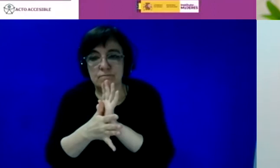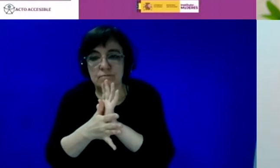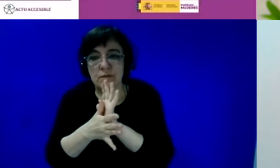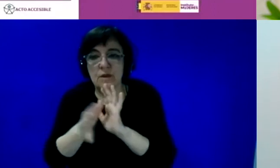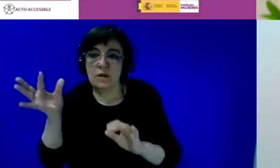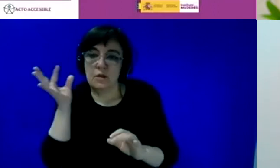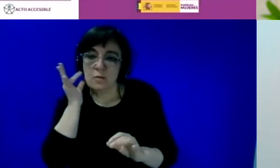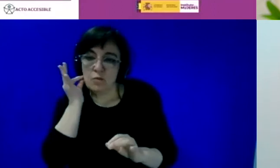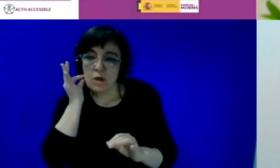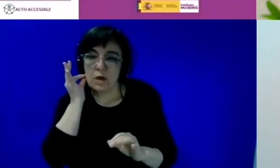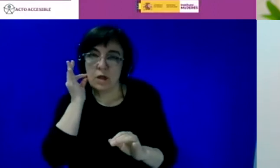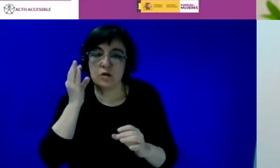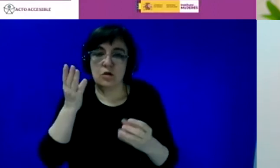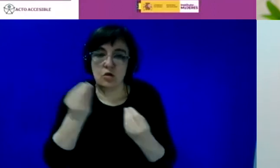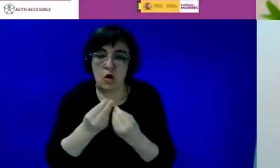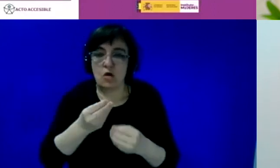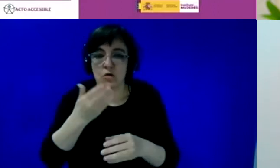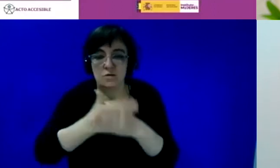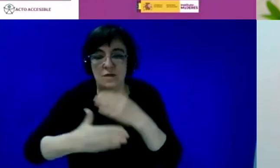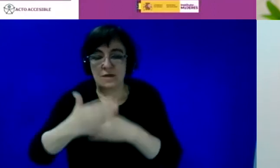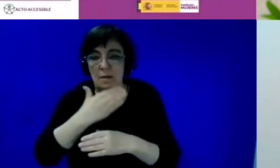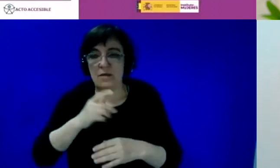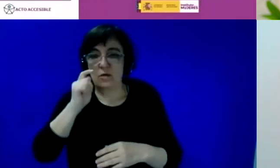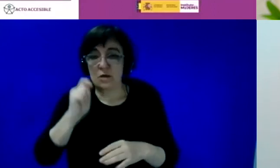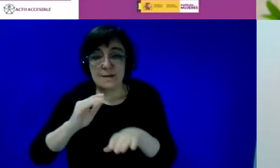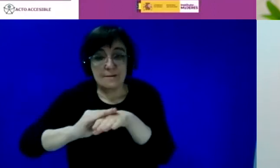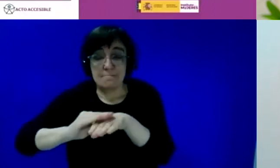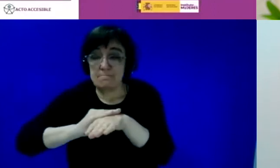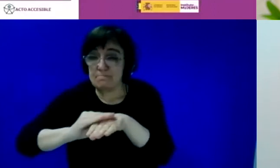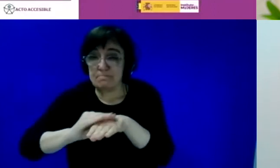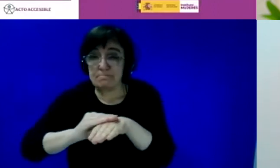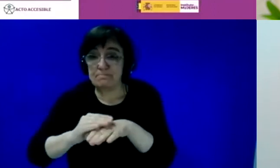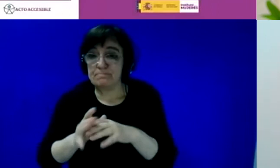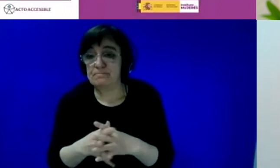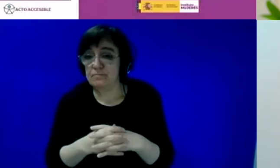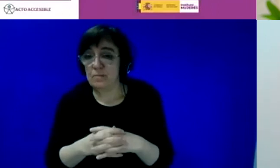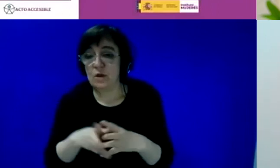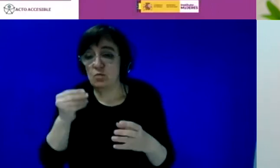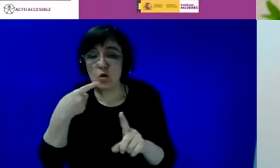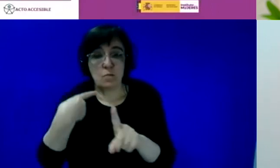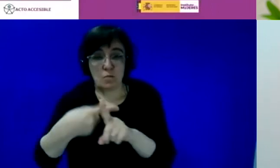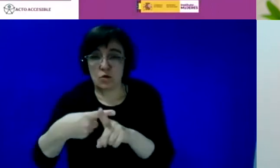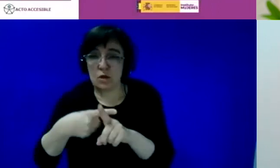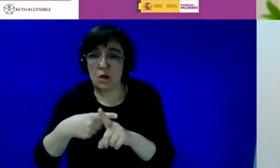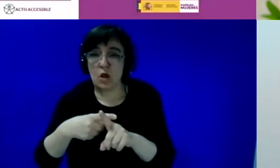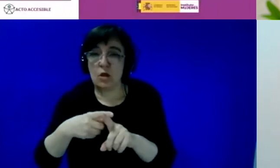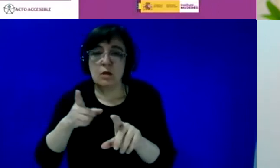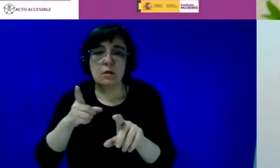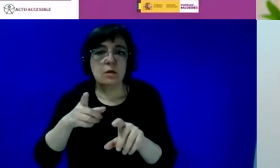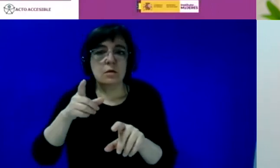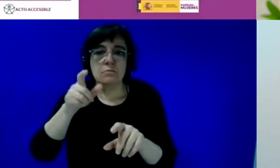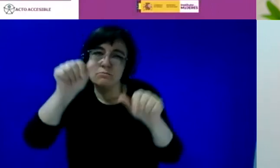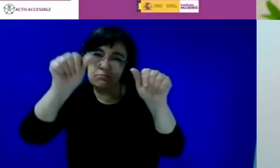I think on the other hand, it's great to have all this information. So please tell us how the